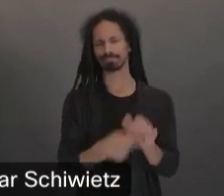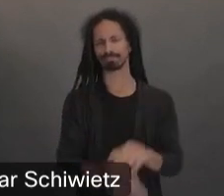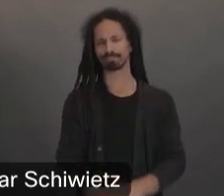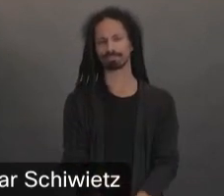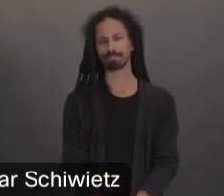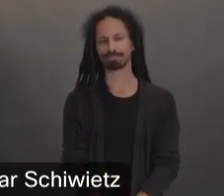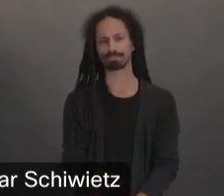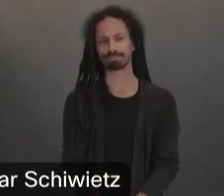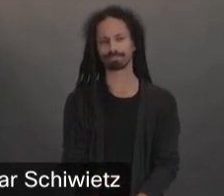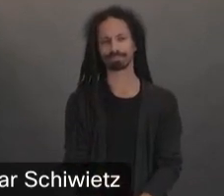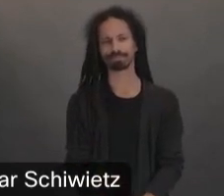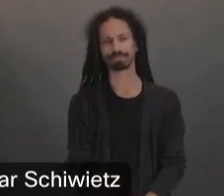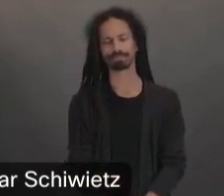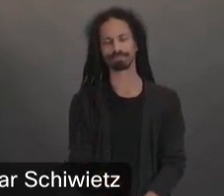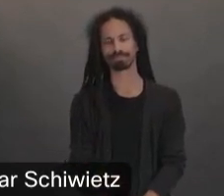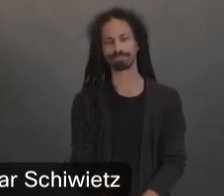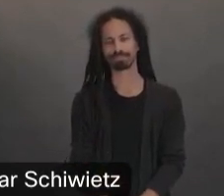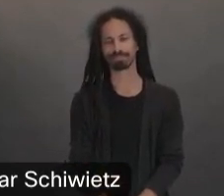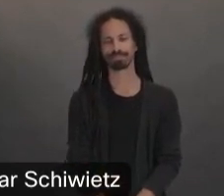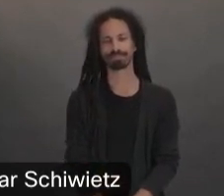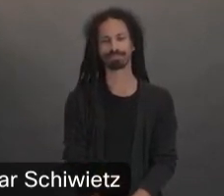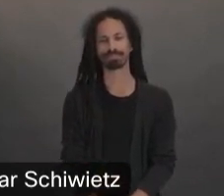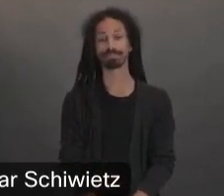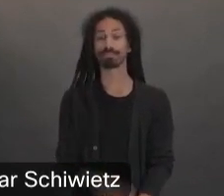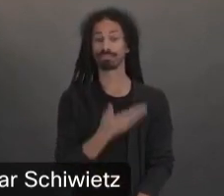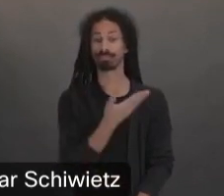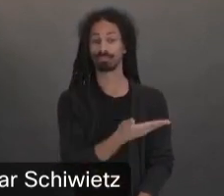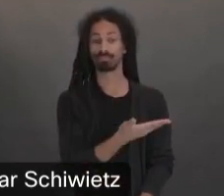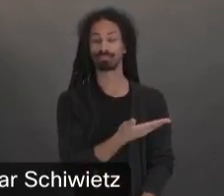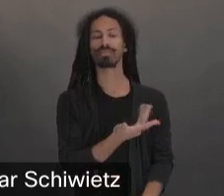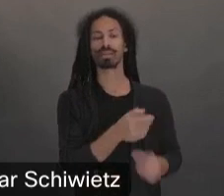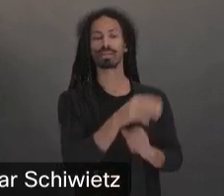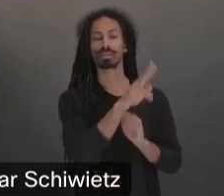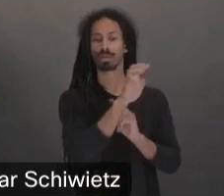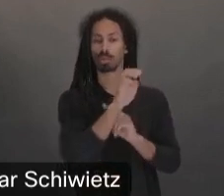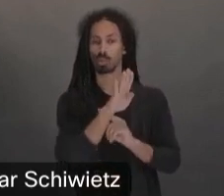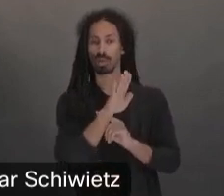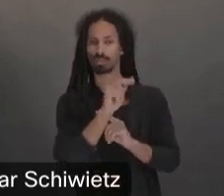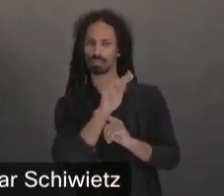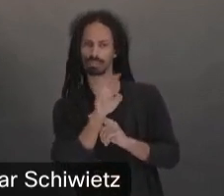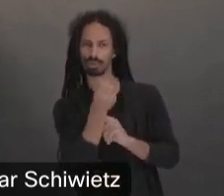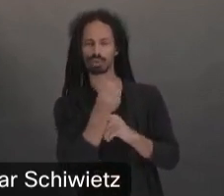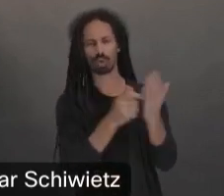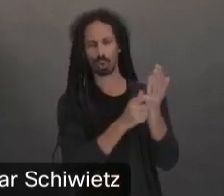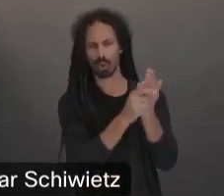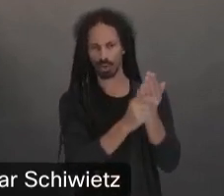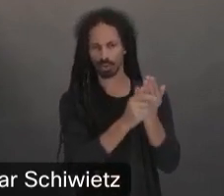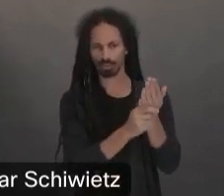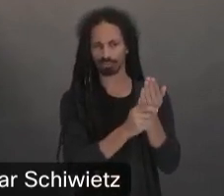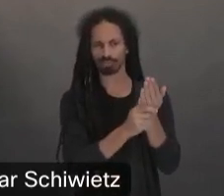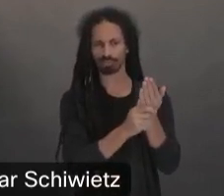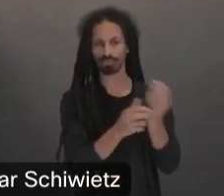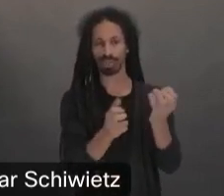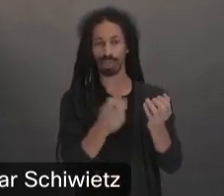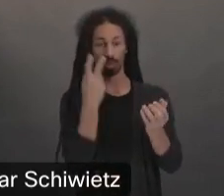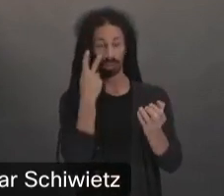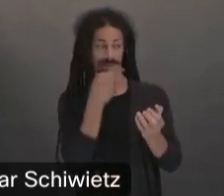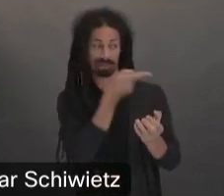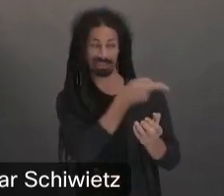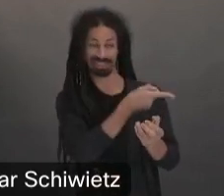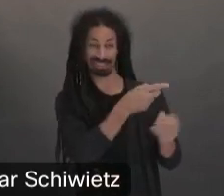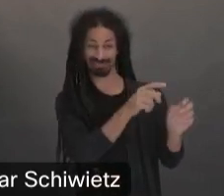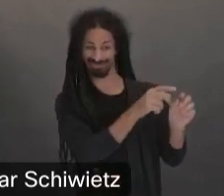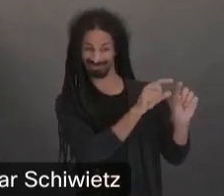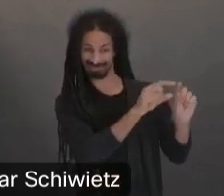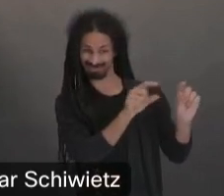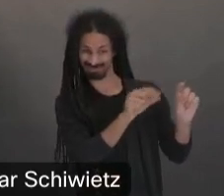Here we have a web article, and I just want to draw your attention that we have an author, we have